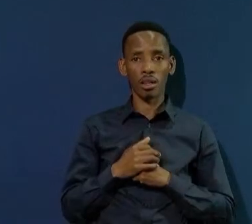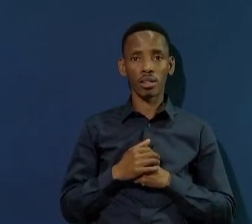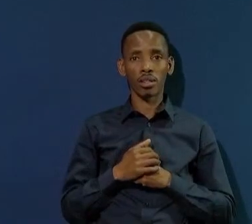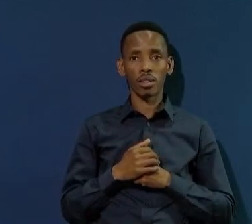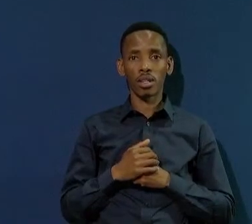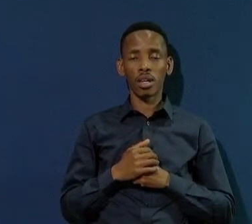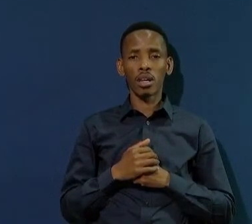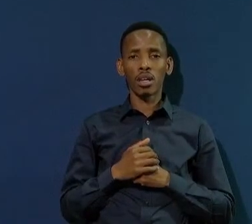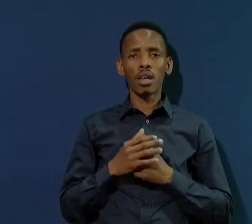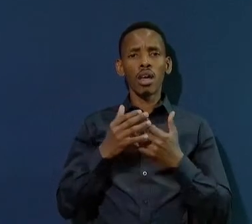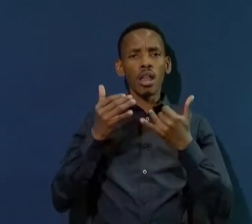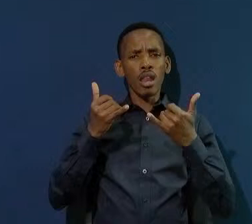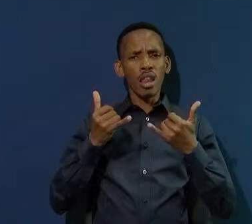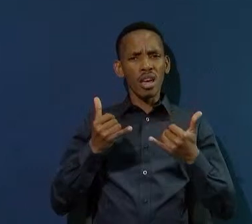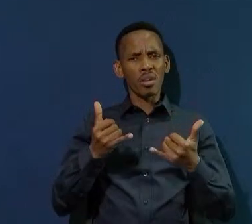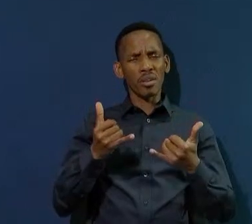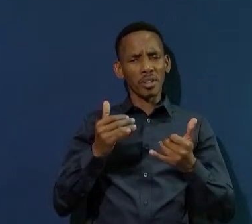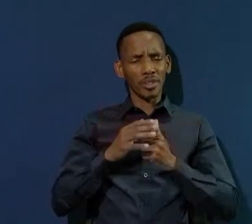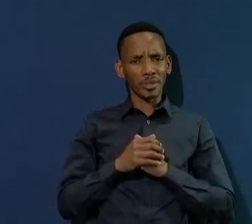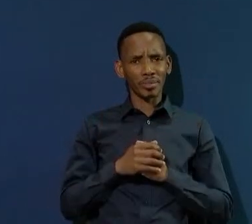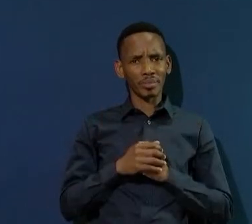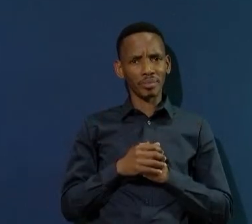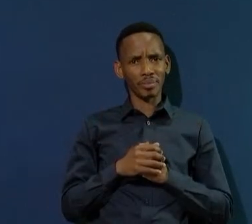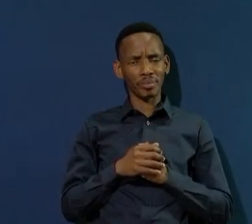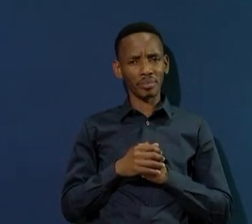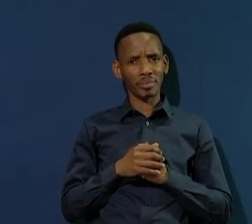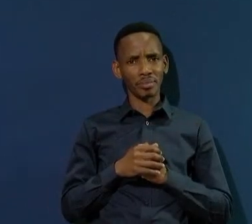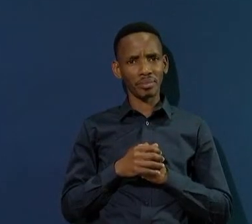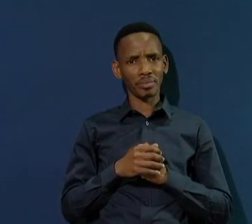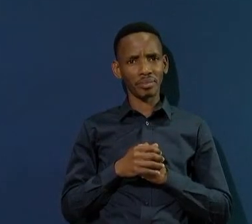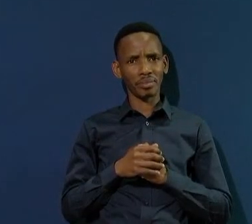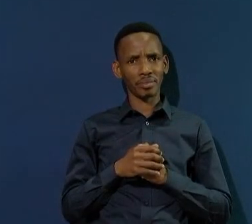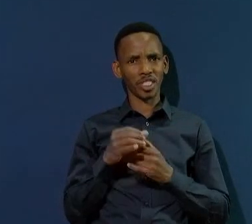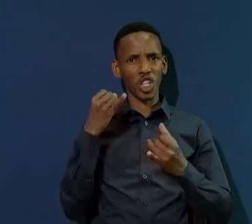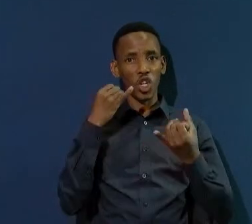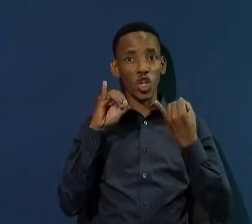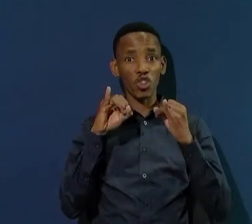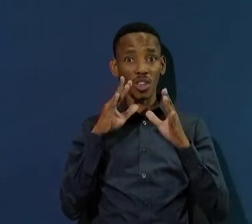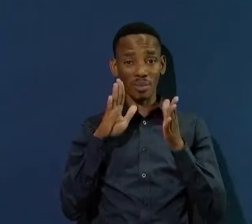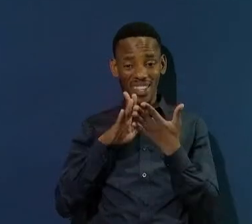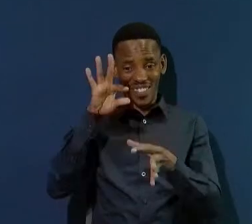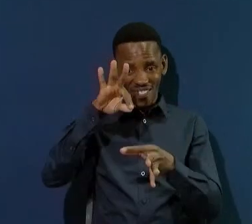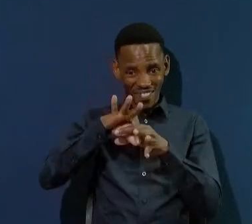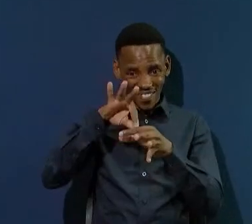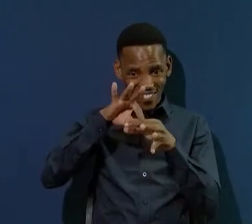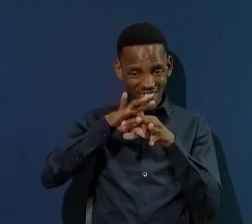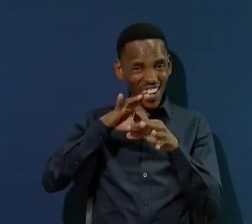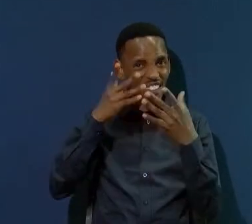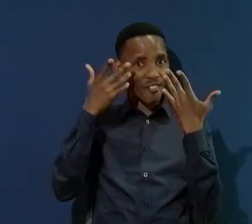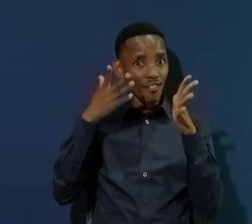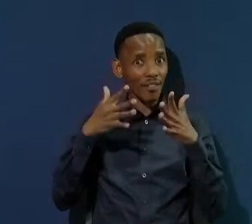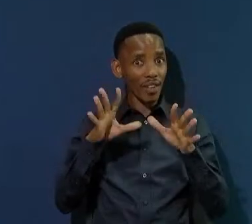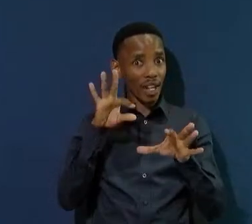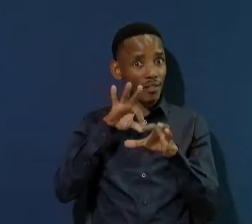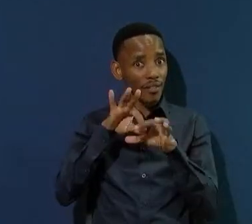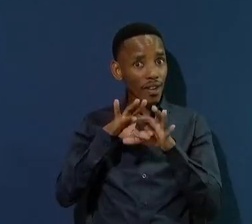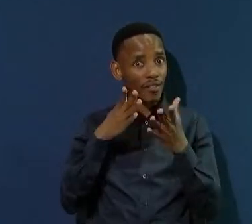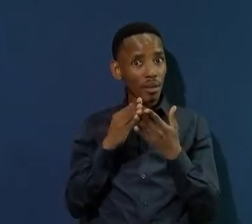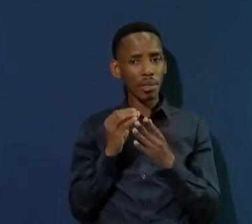di kgantsa bo go balla ditalama ko matlhophelong, and other